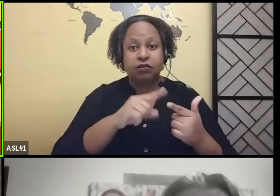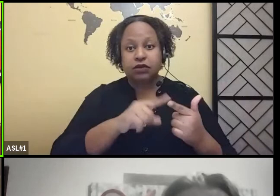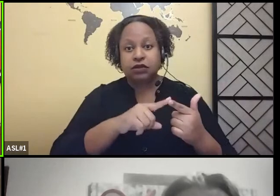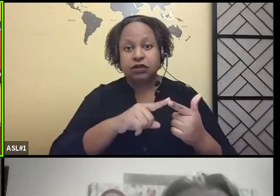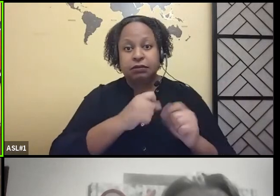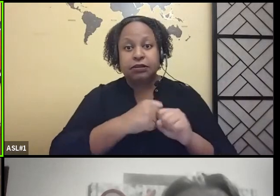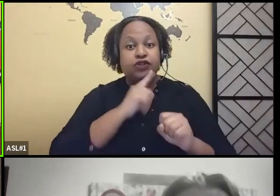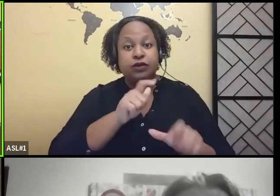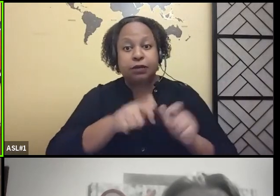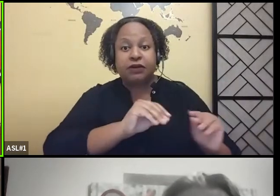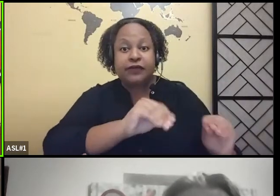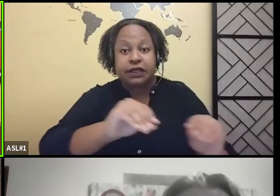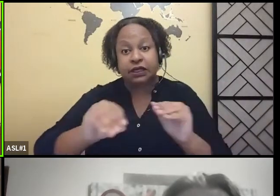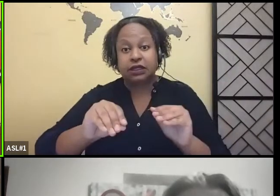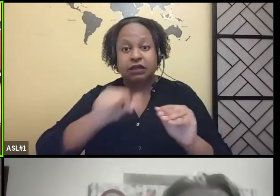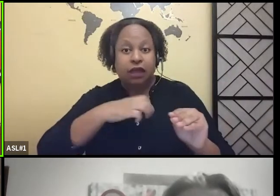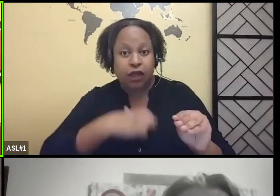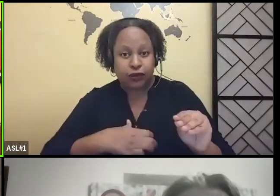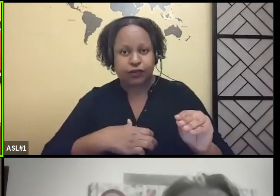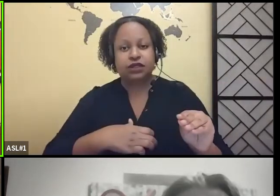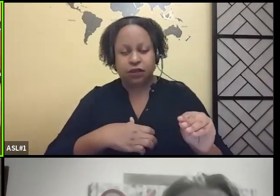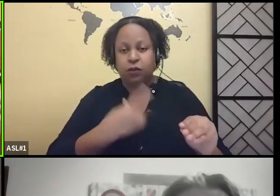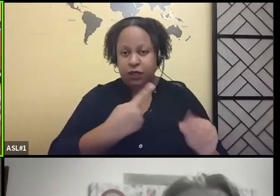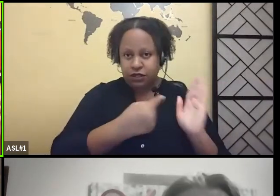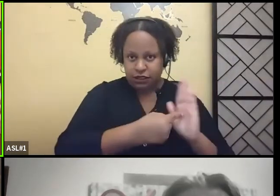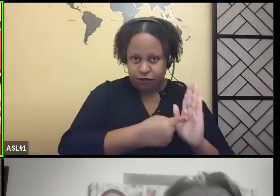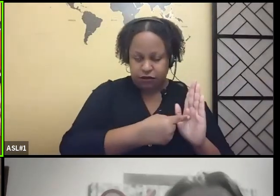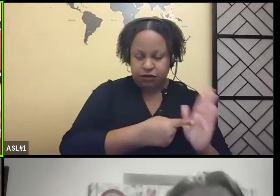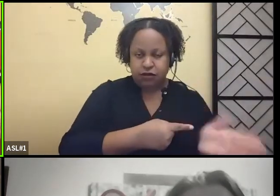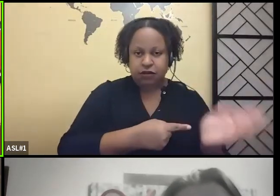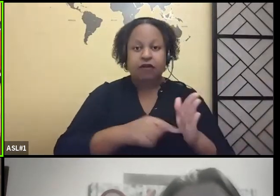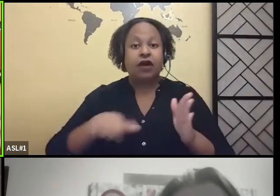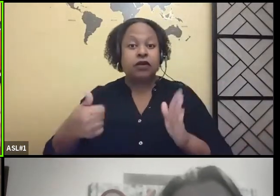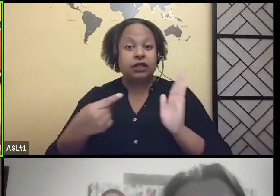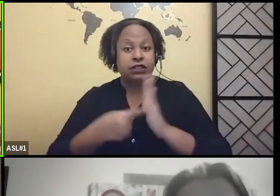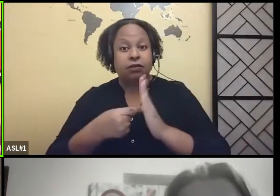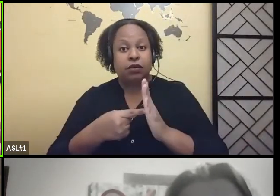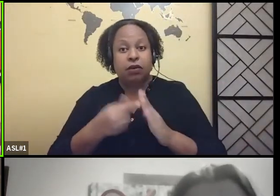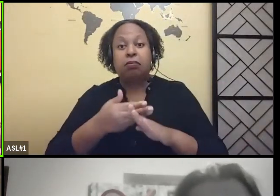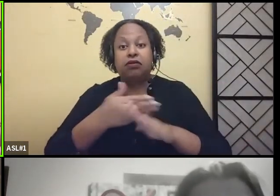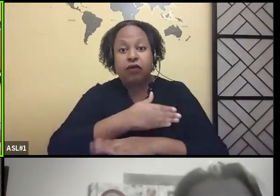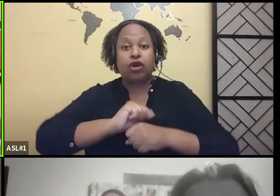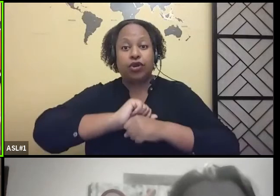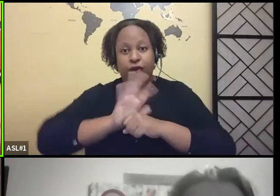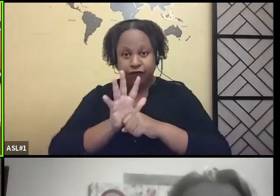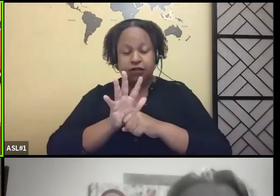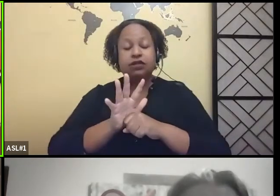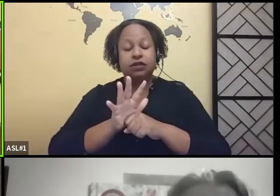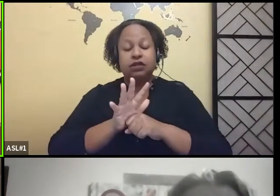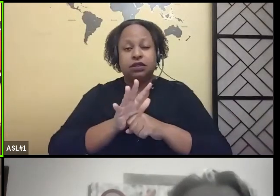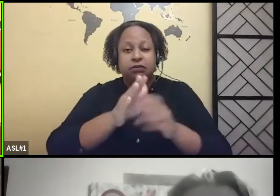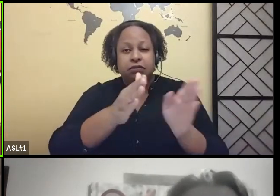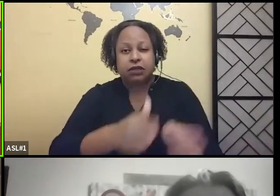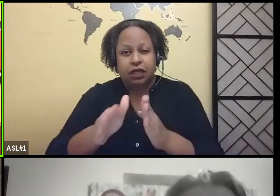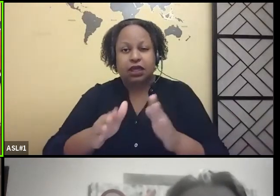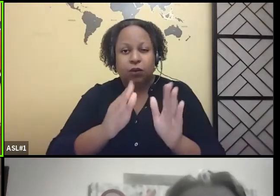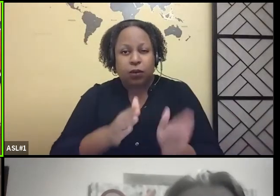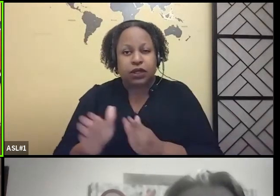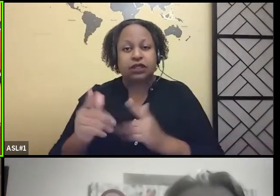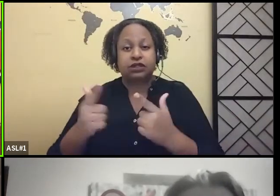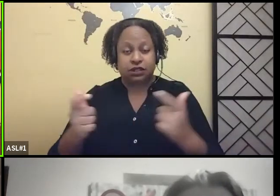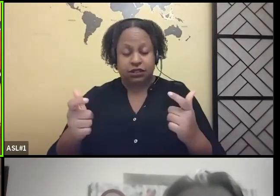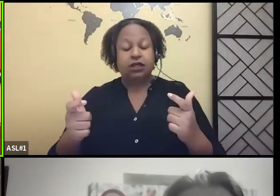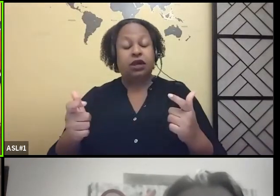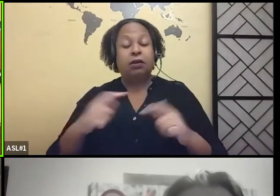one example. Then another example that certainly predates pandemic organizing is what people have